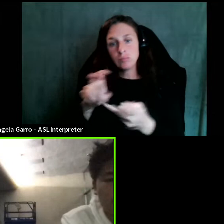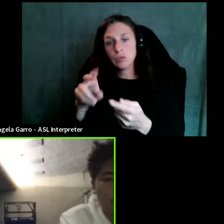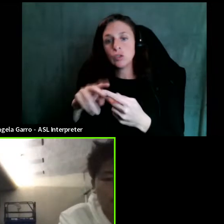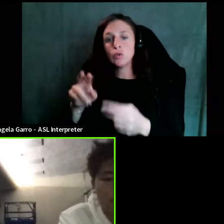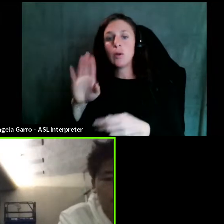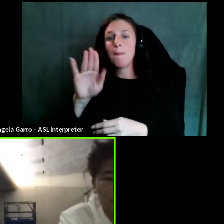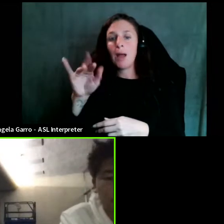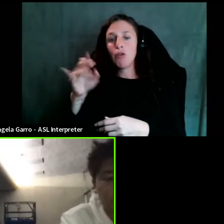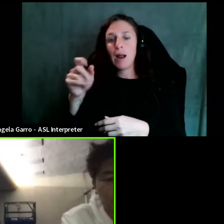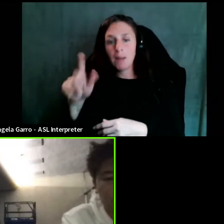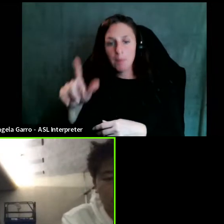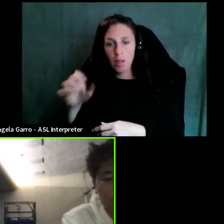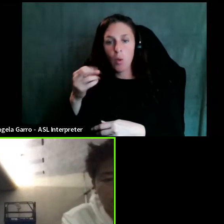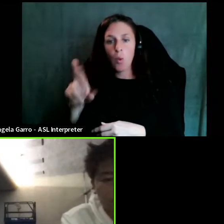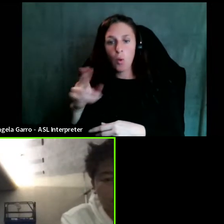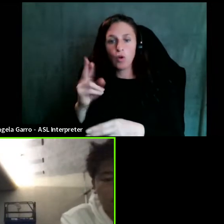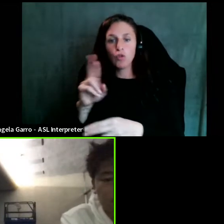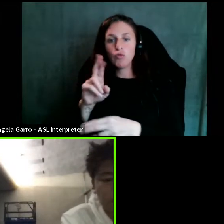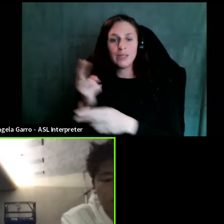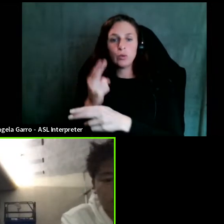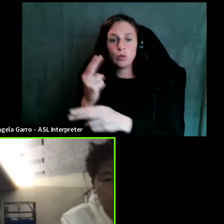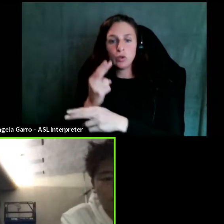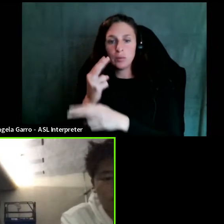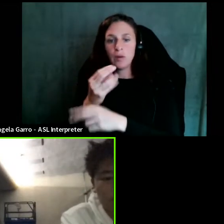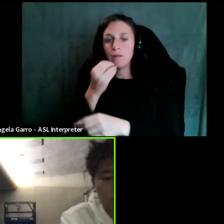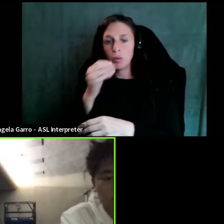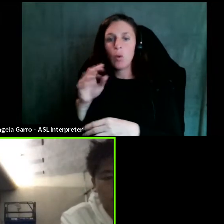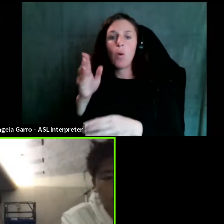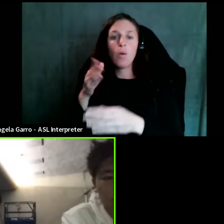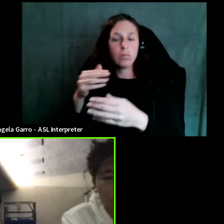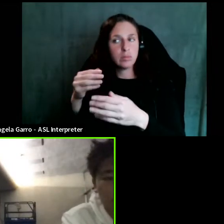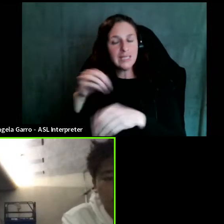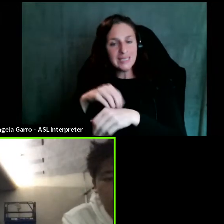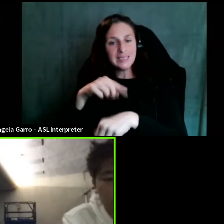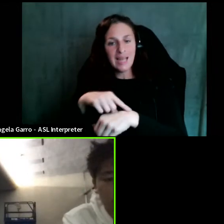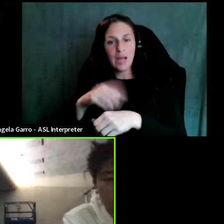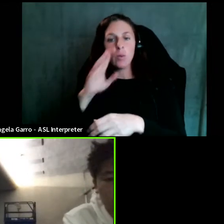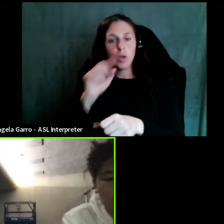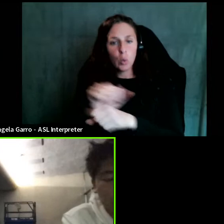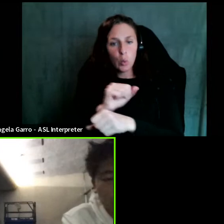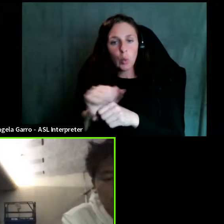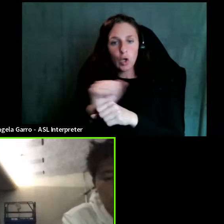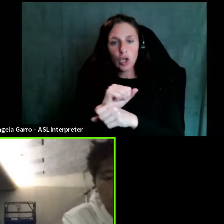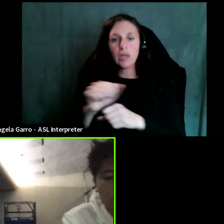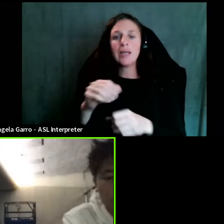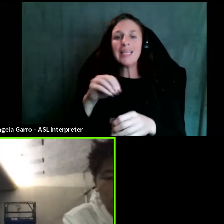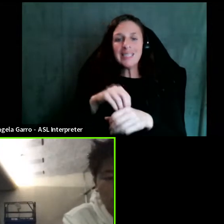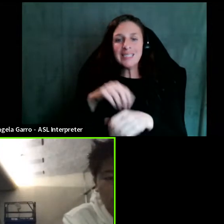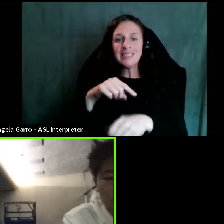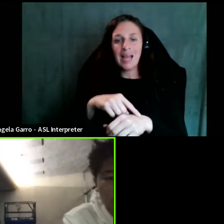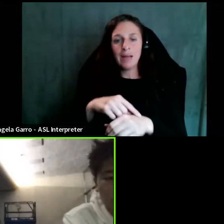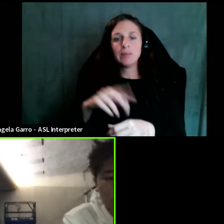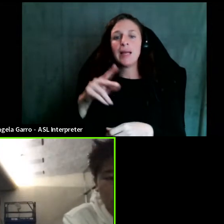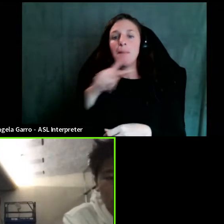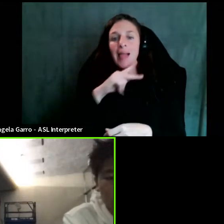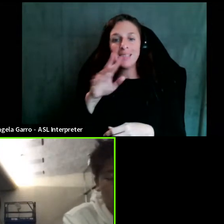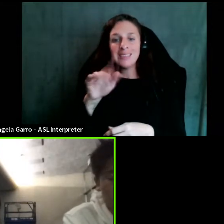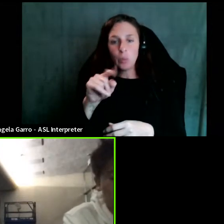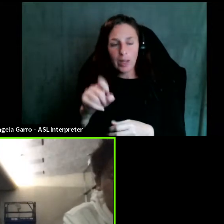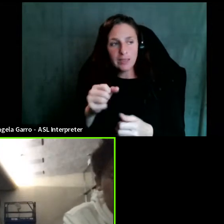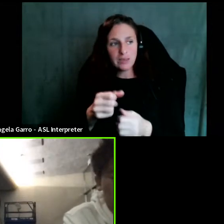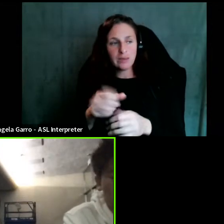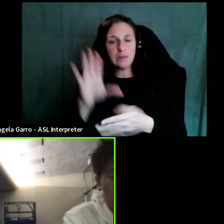time. It will not be an immediate implementation, but will work with district guidelines to ensure plastic waste is reduced as soon as possible.